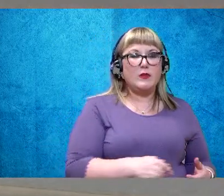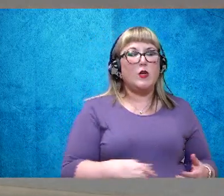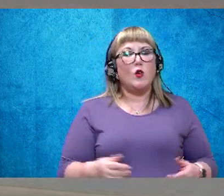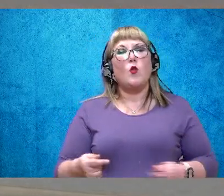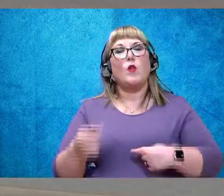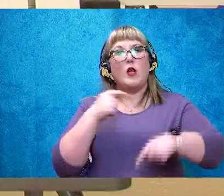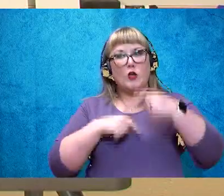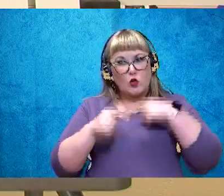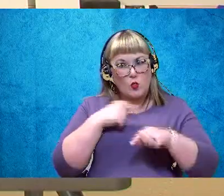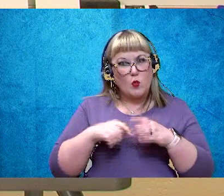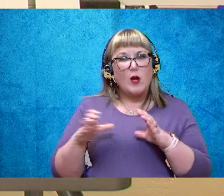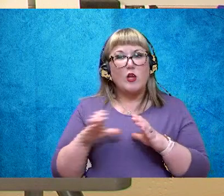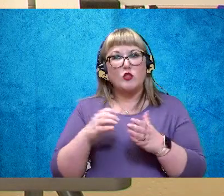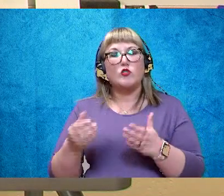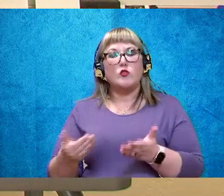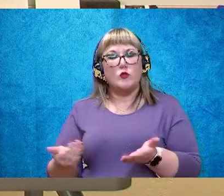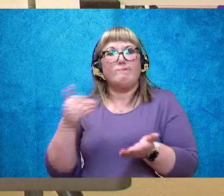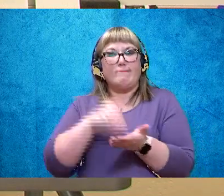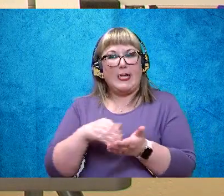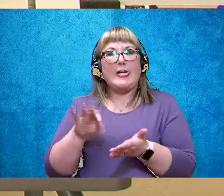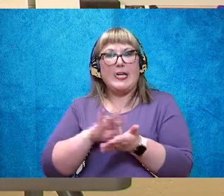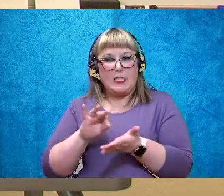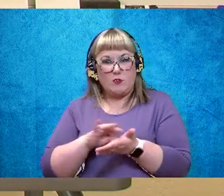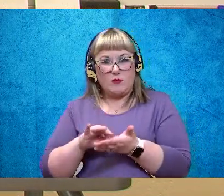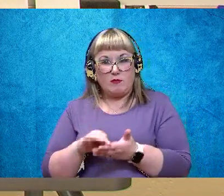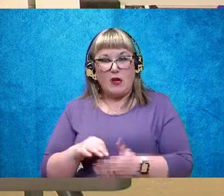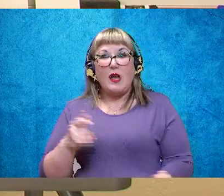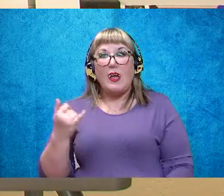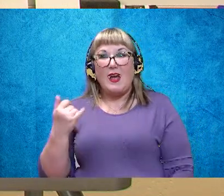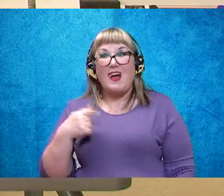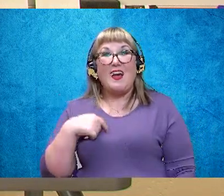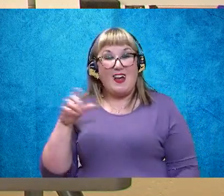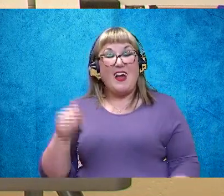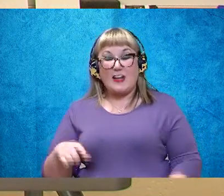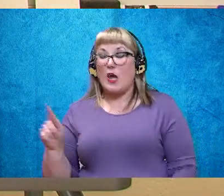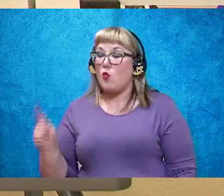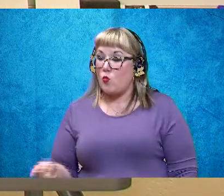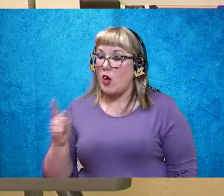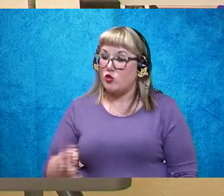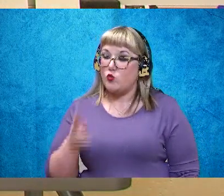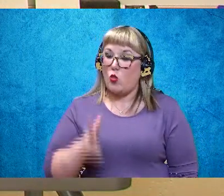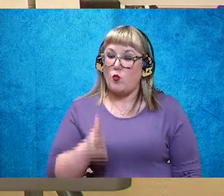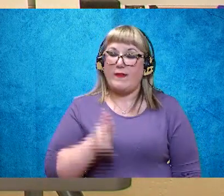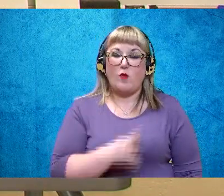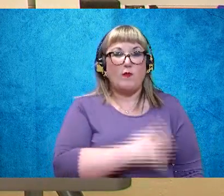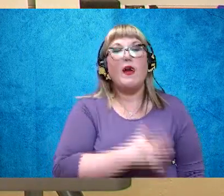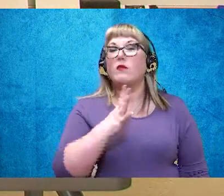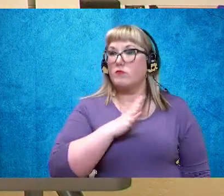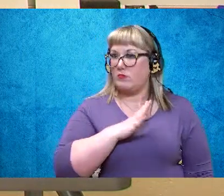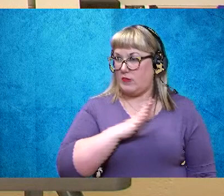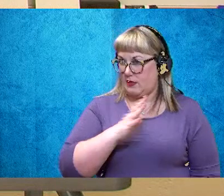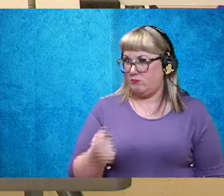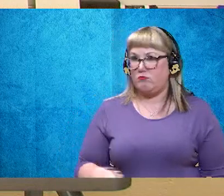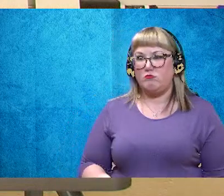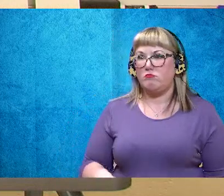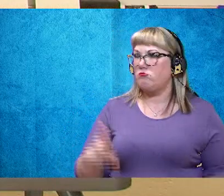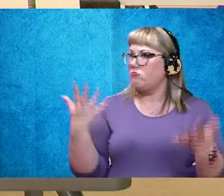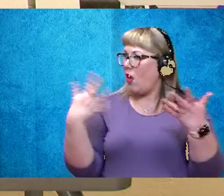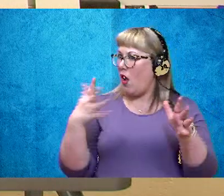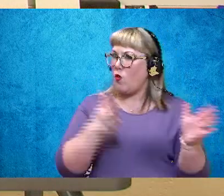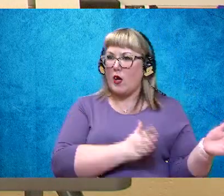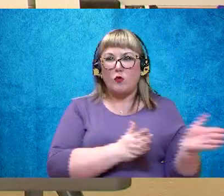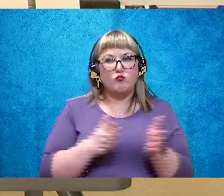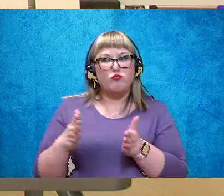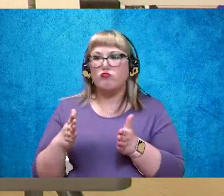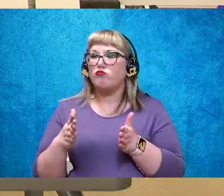my strategy of recounting, I can just go and do the touch and count down the line because I've already organized